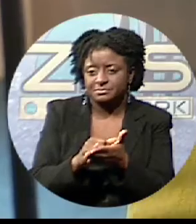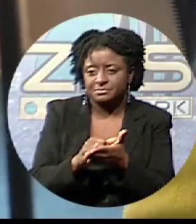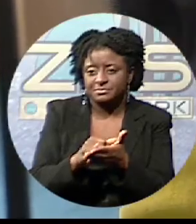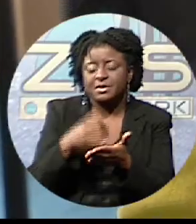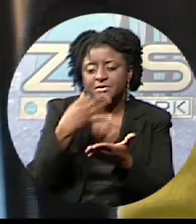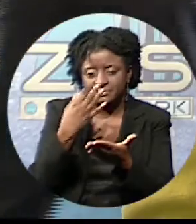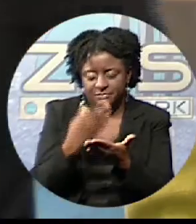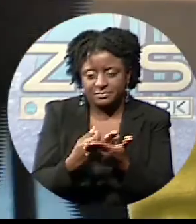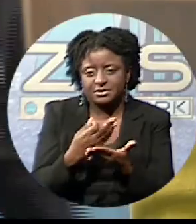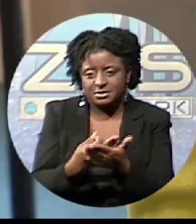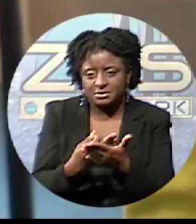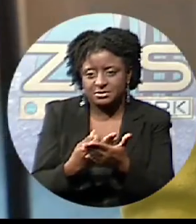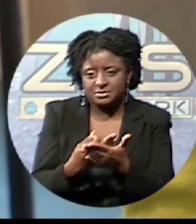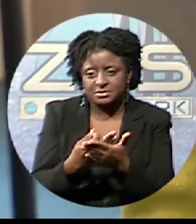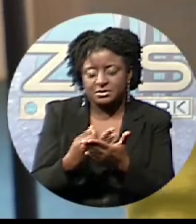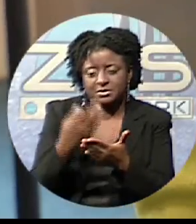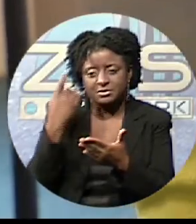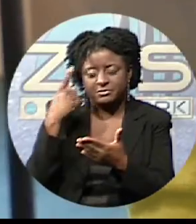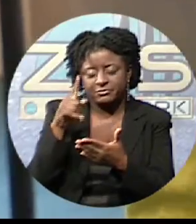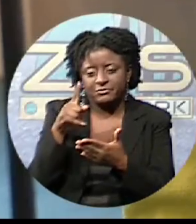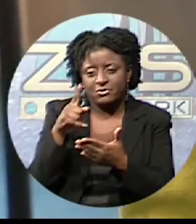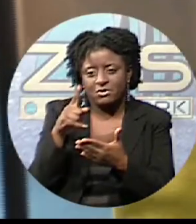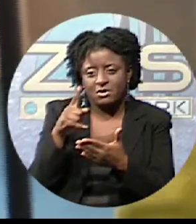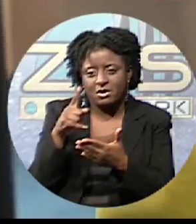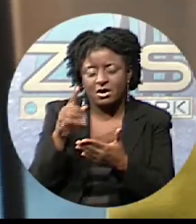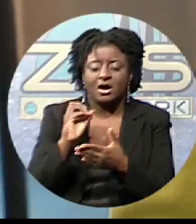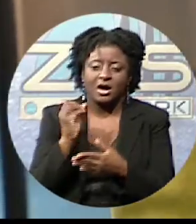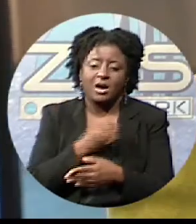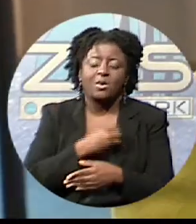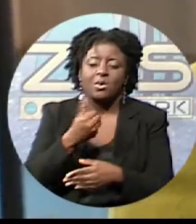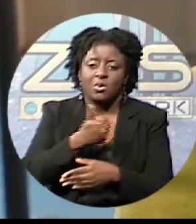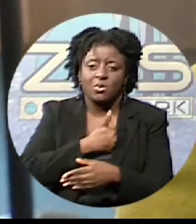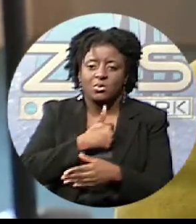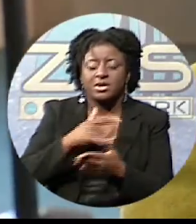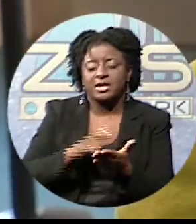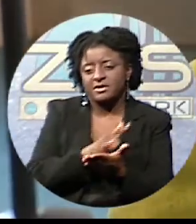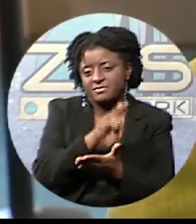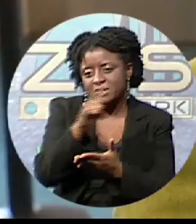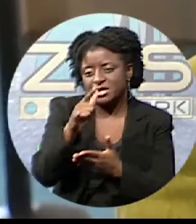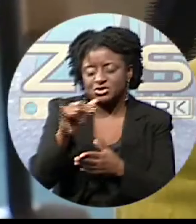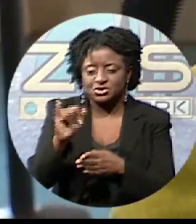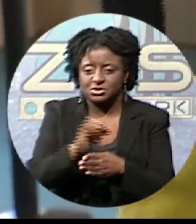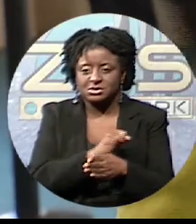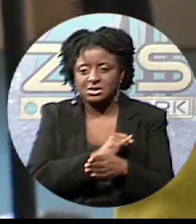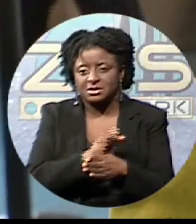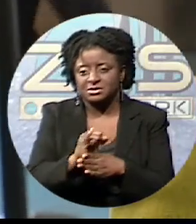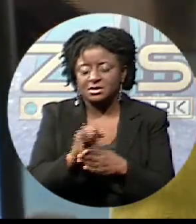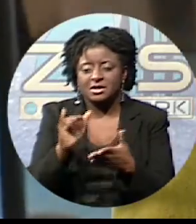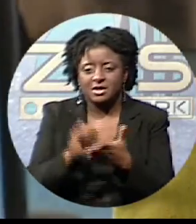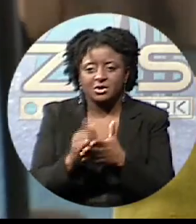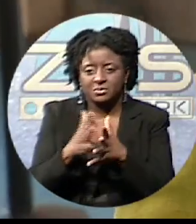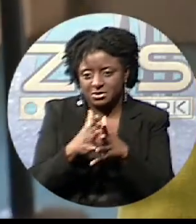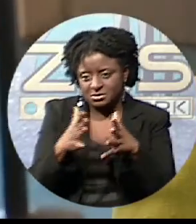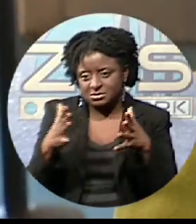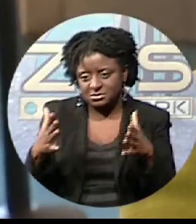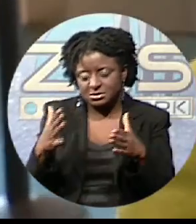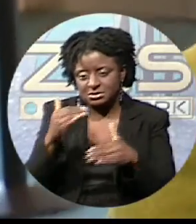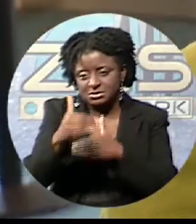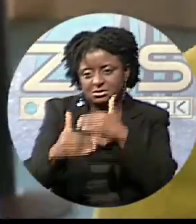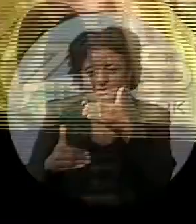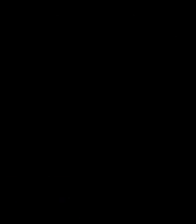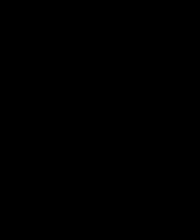of those fees for the purposes of our own aviation sector. That would be an incredible step forward for the Bahamian